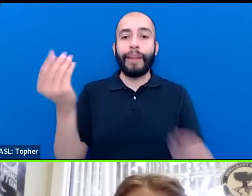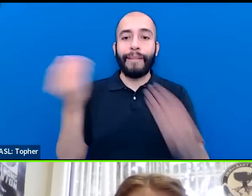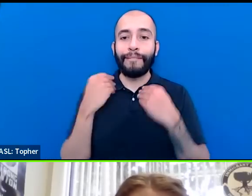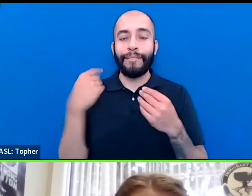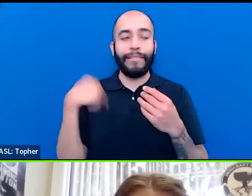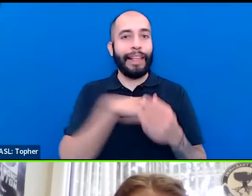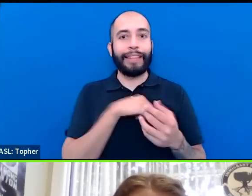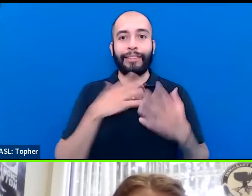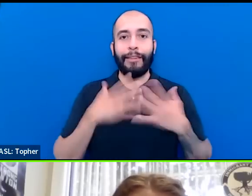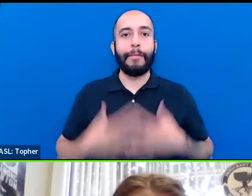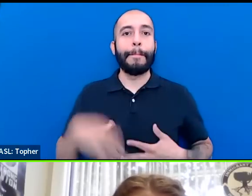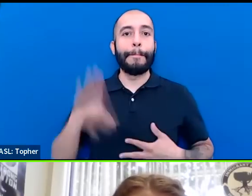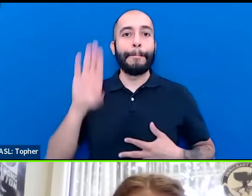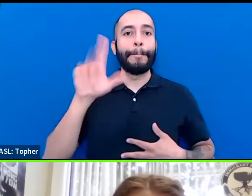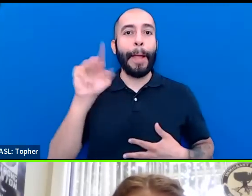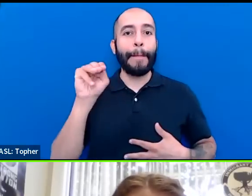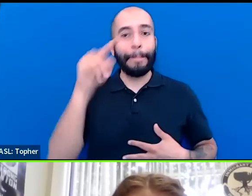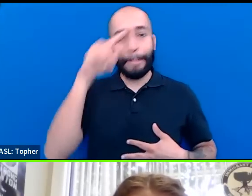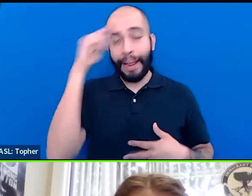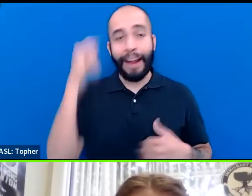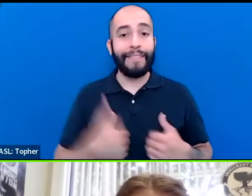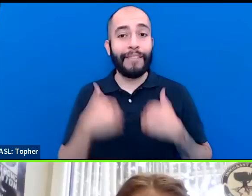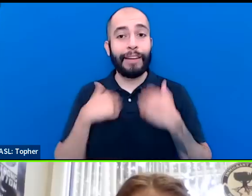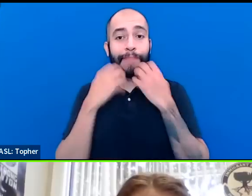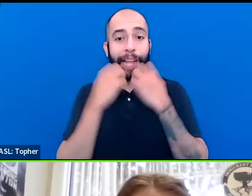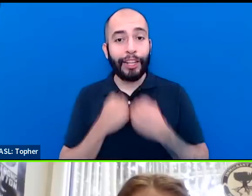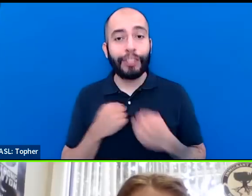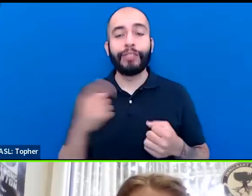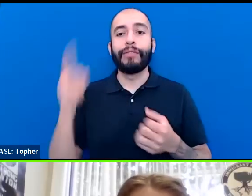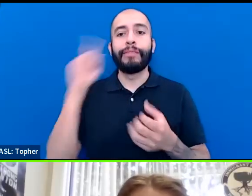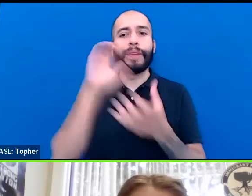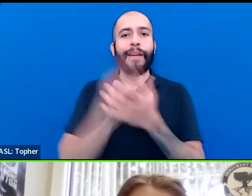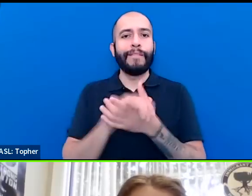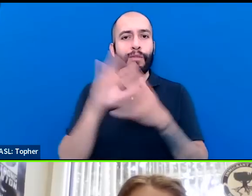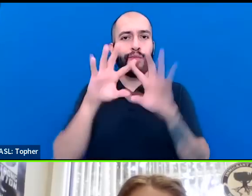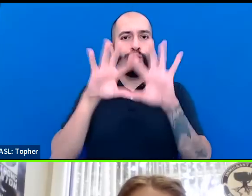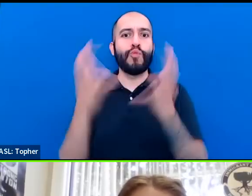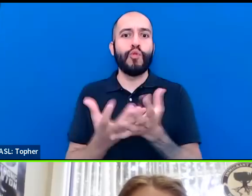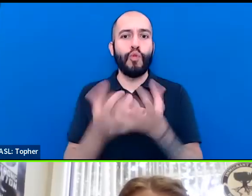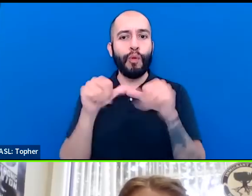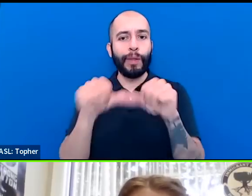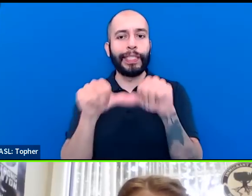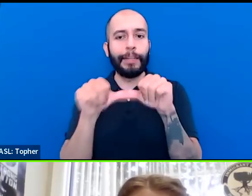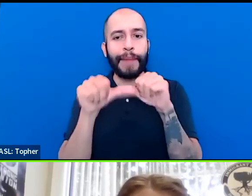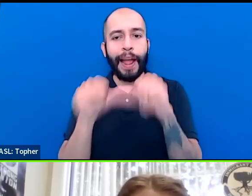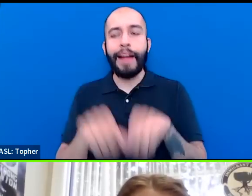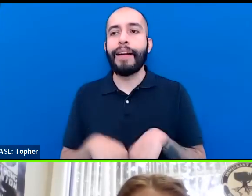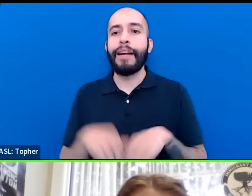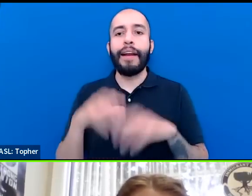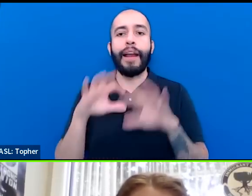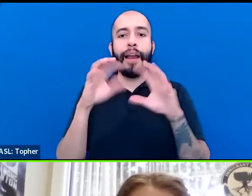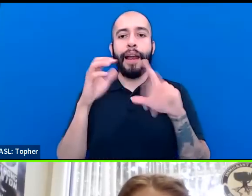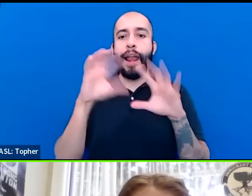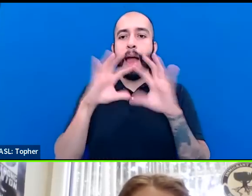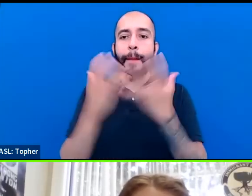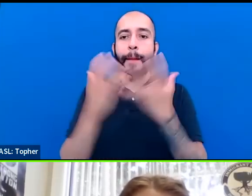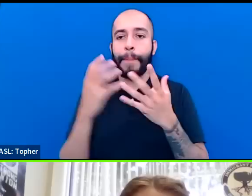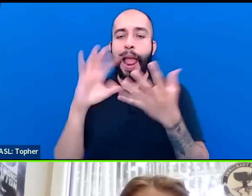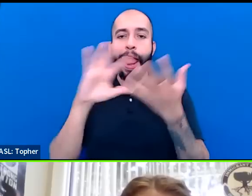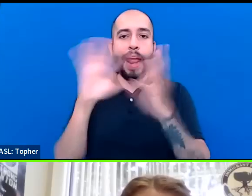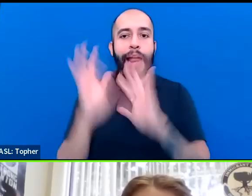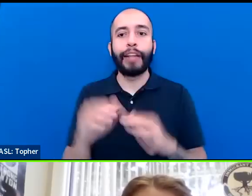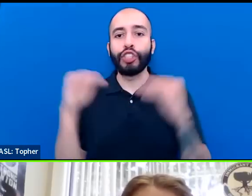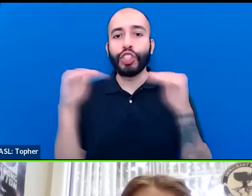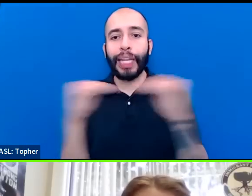And, you know, I think the kind of people who are attracted to work there have those values and also therefore have union rights as